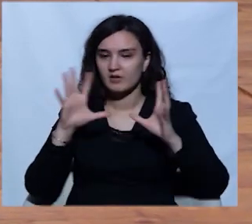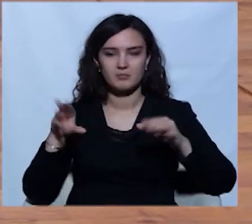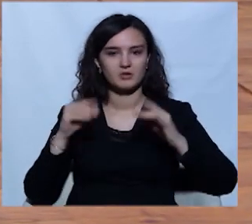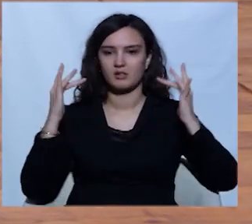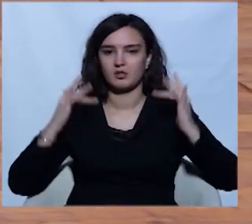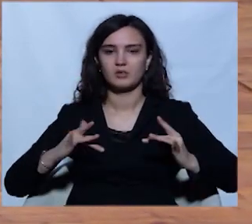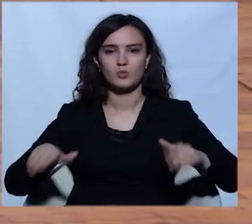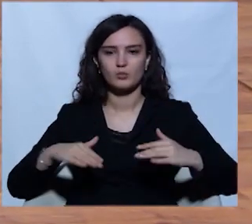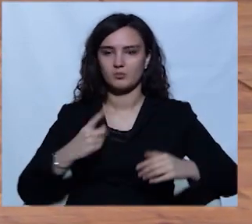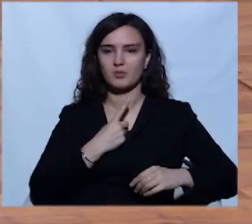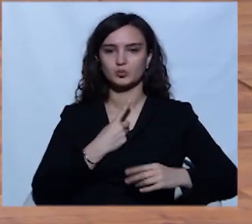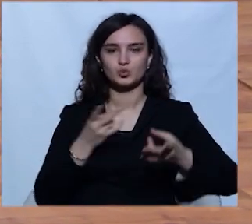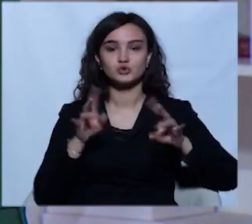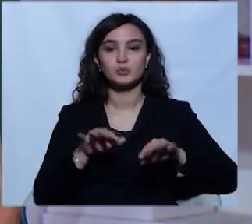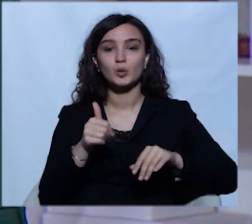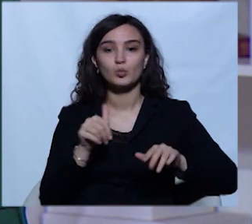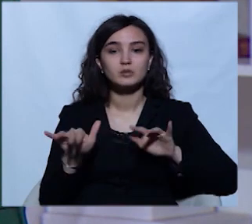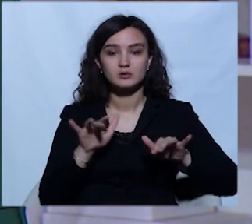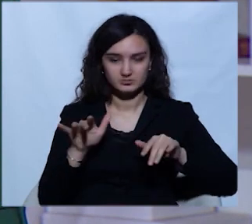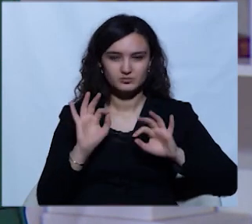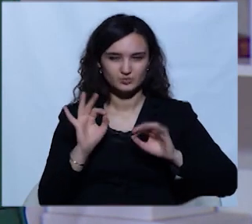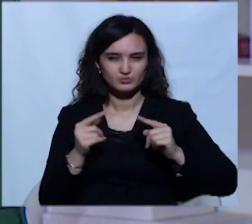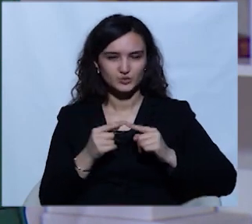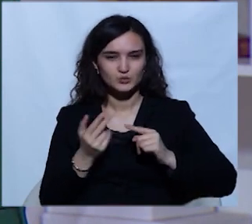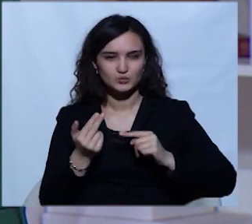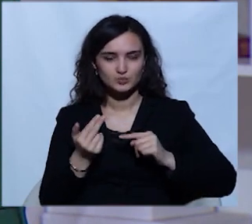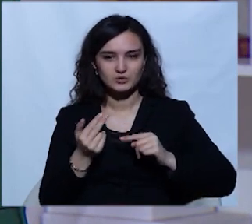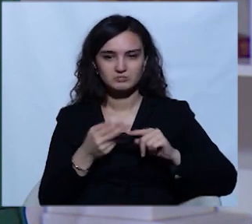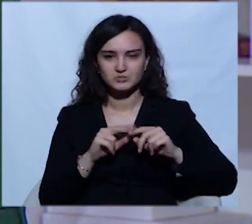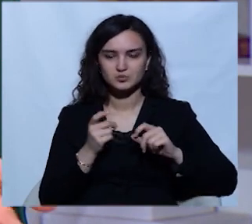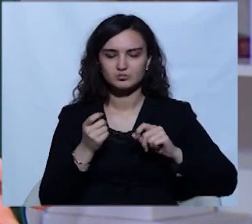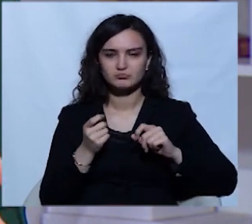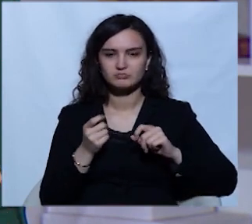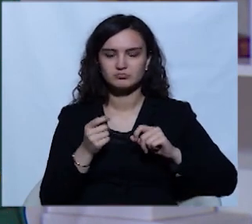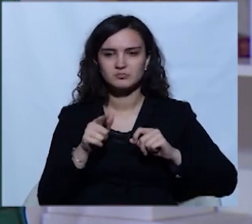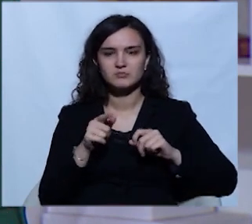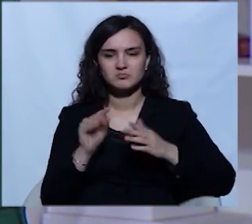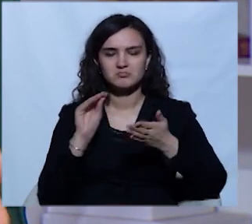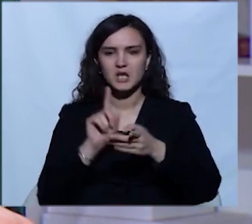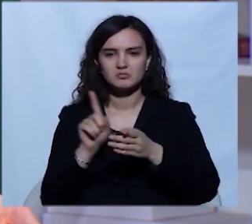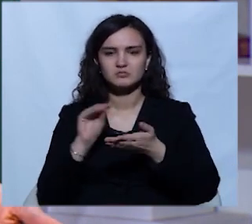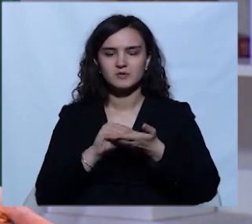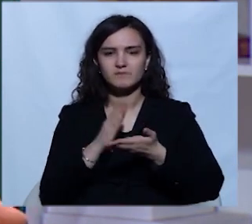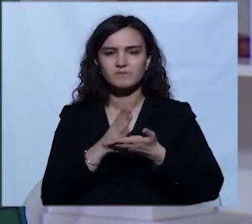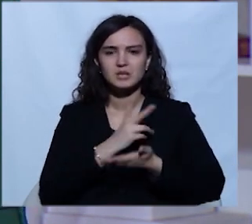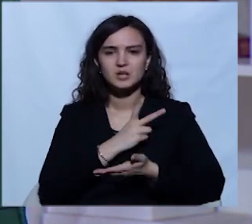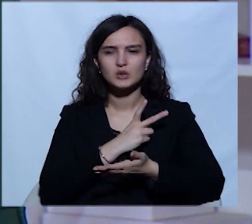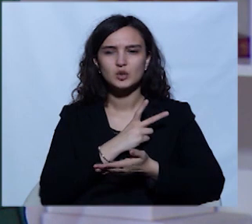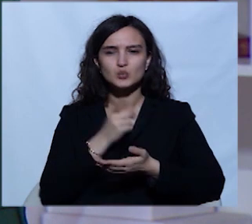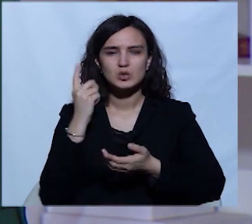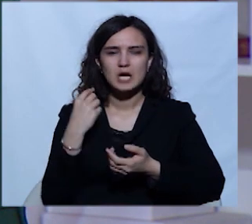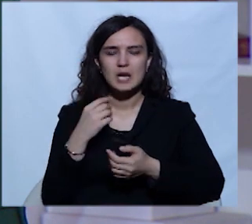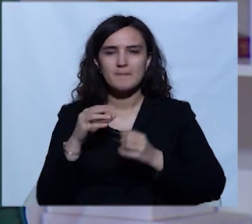lot out of. Definitely. And that brings us to the where. As Daryl mentioned, it was the British Empire and